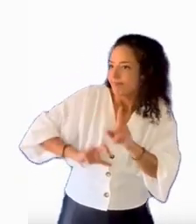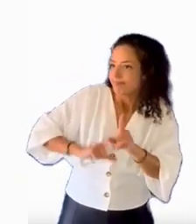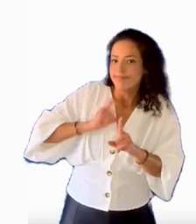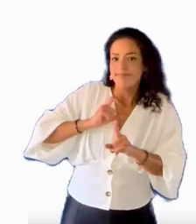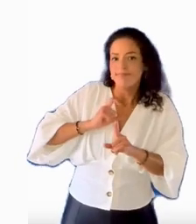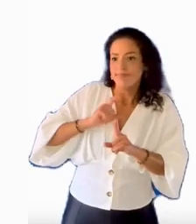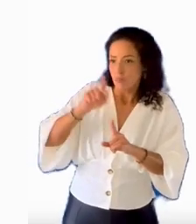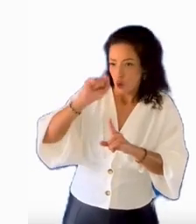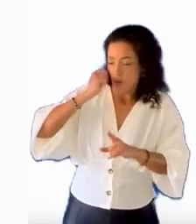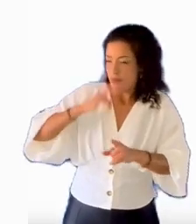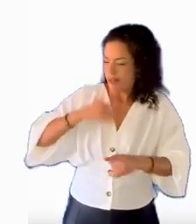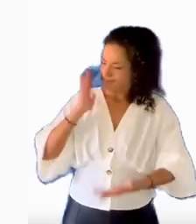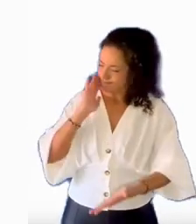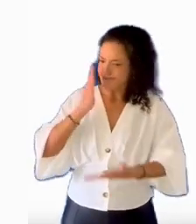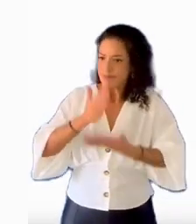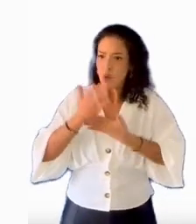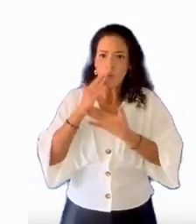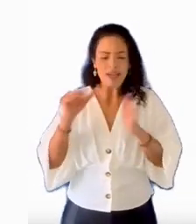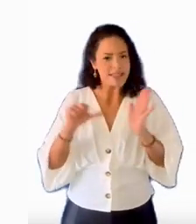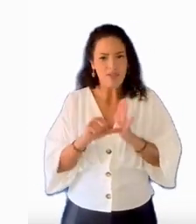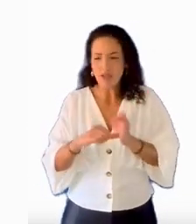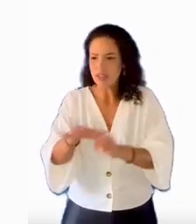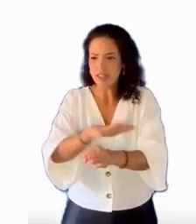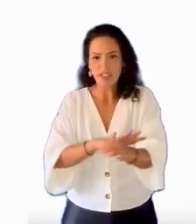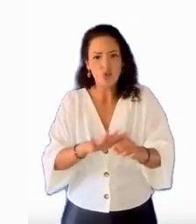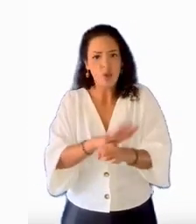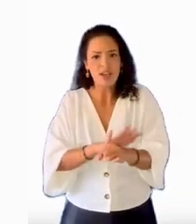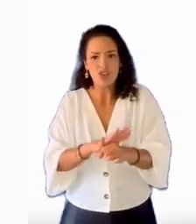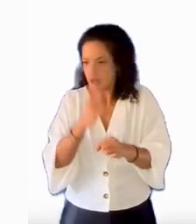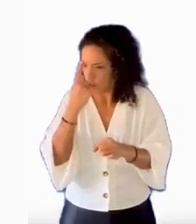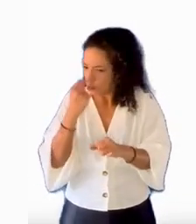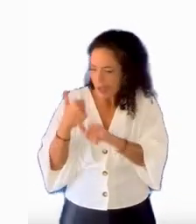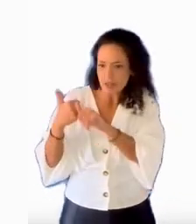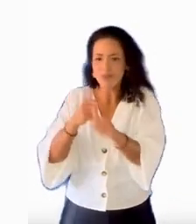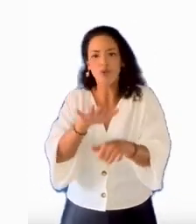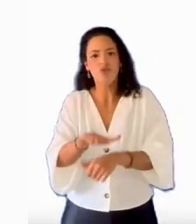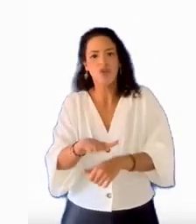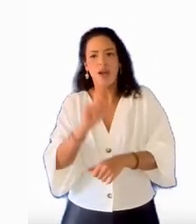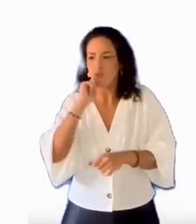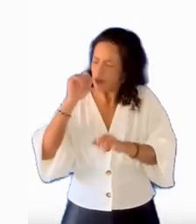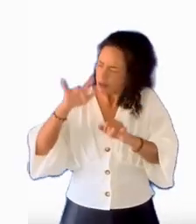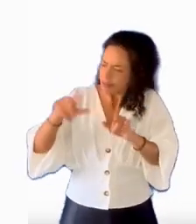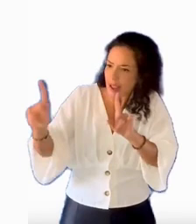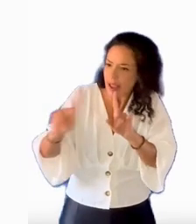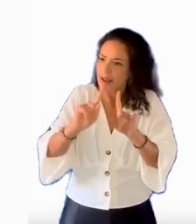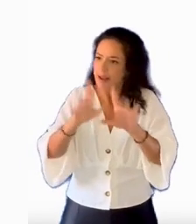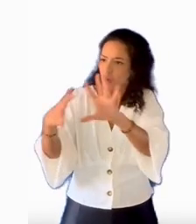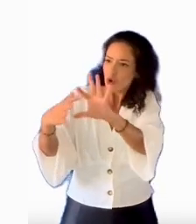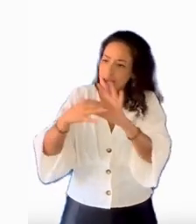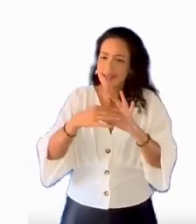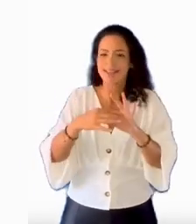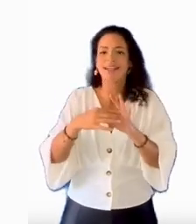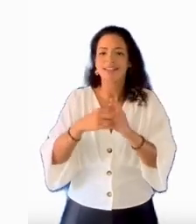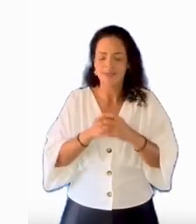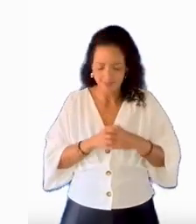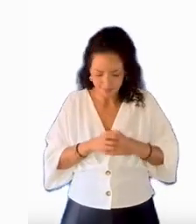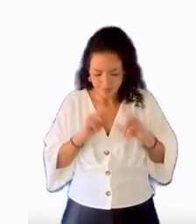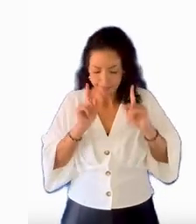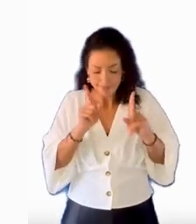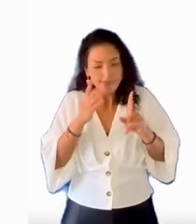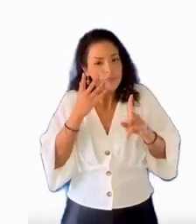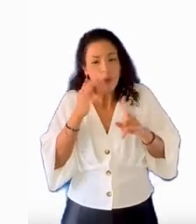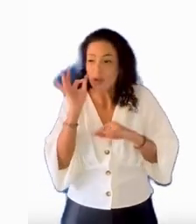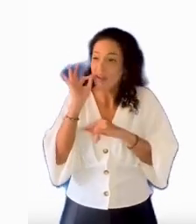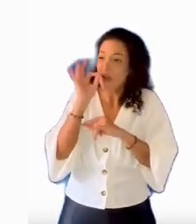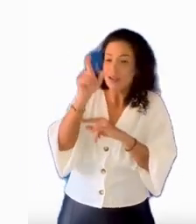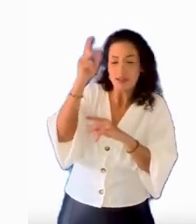will feel certain in the darkness of their ability to hold the space that their child will need and to remain present and connected to them. However, in